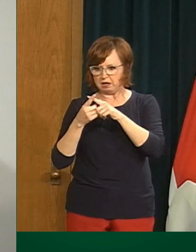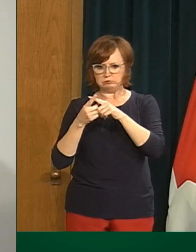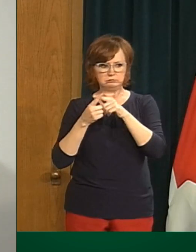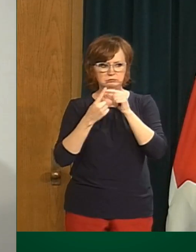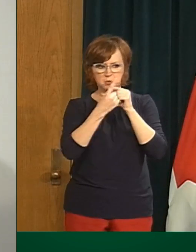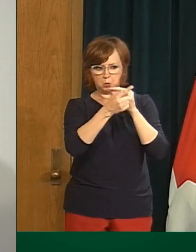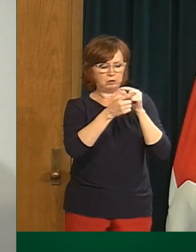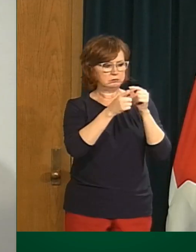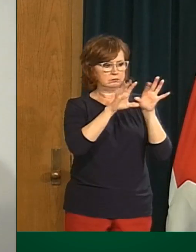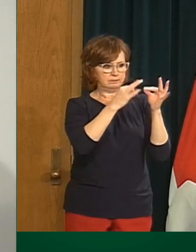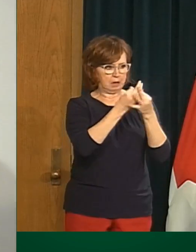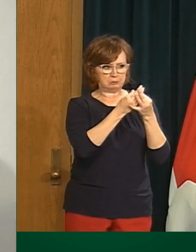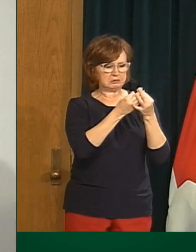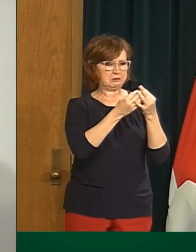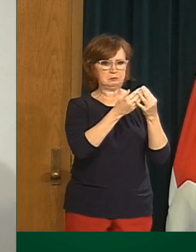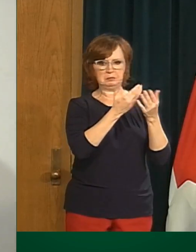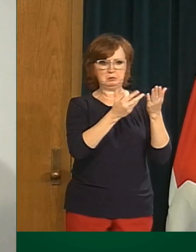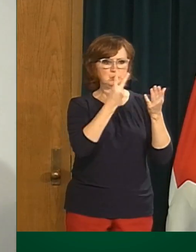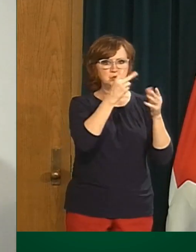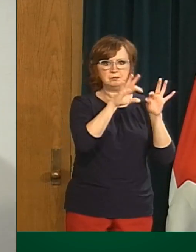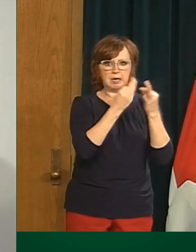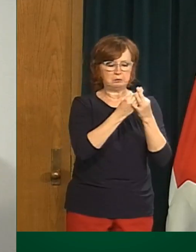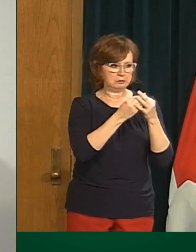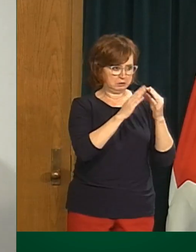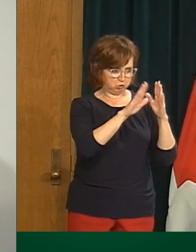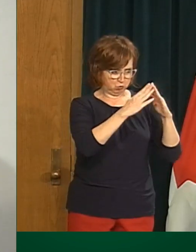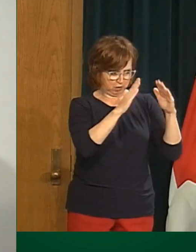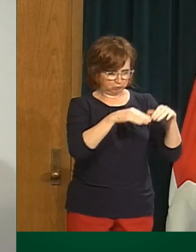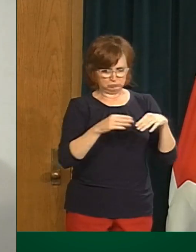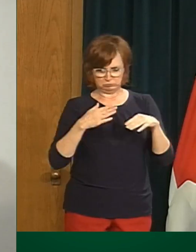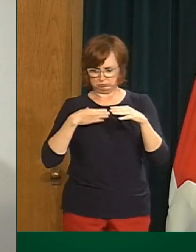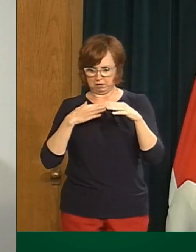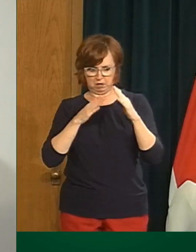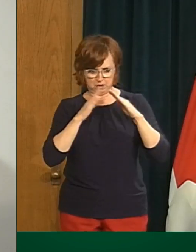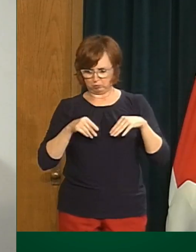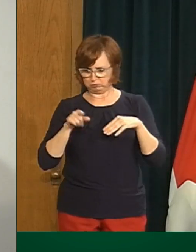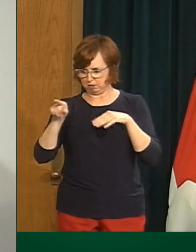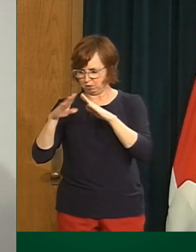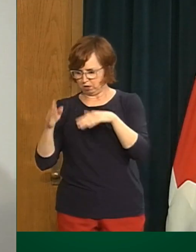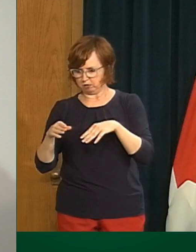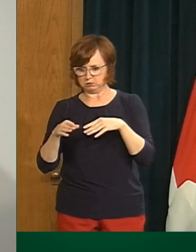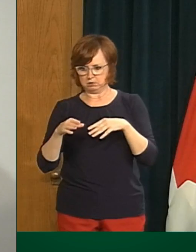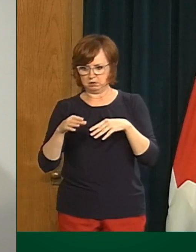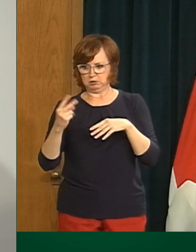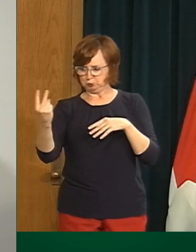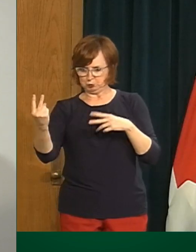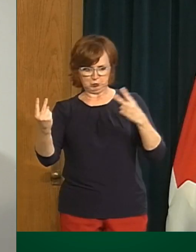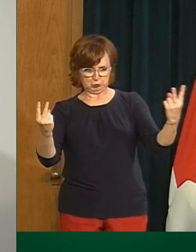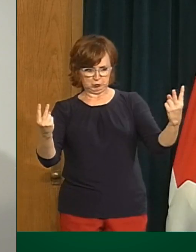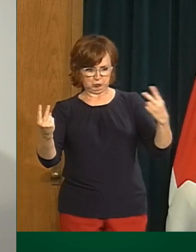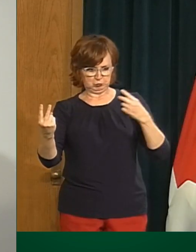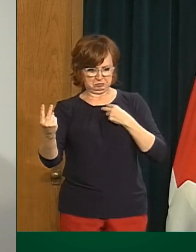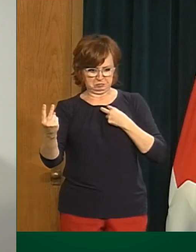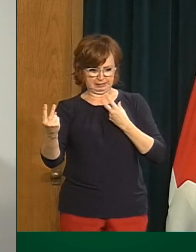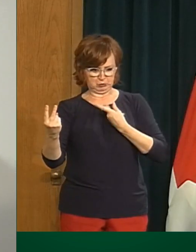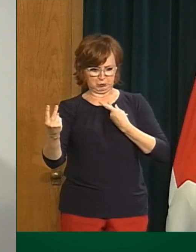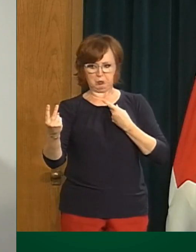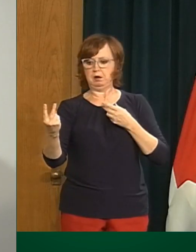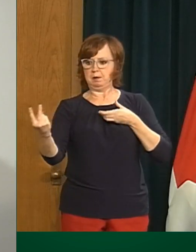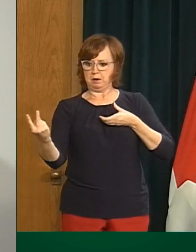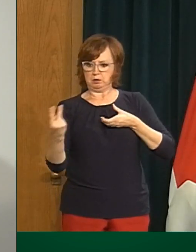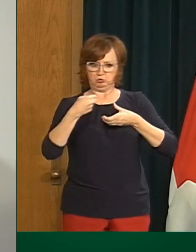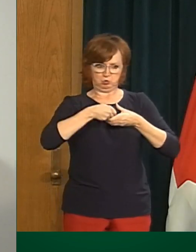1 or 2 families and meet consistently among each other. Make sure you don't meet if you are unwell. If you